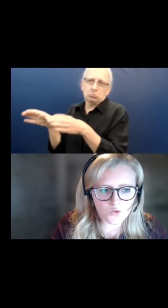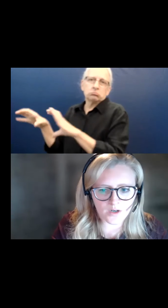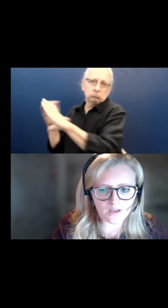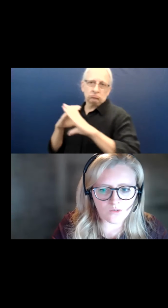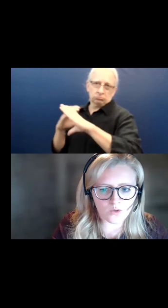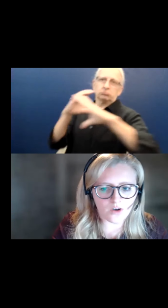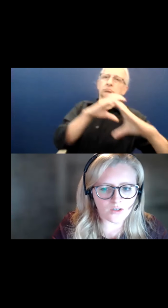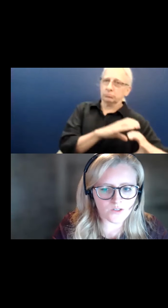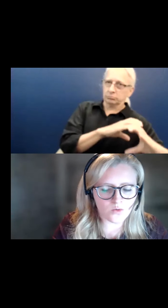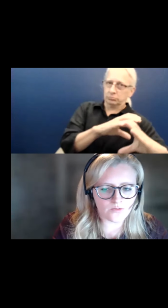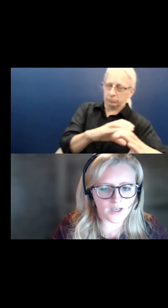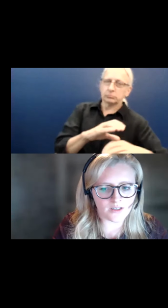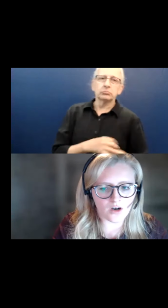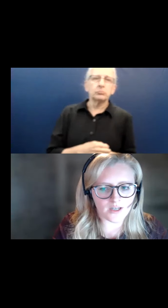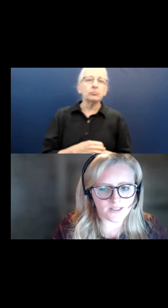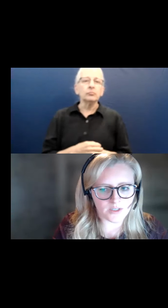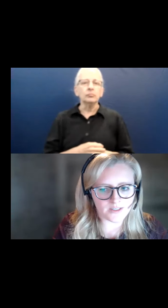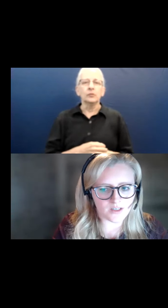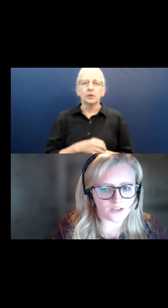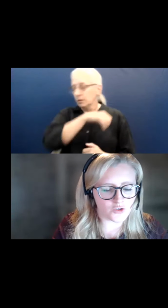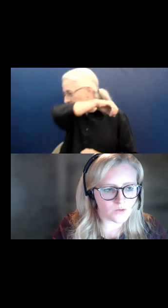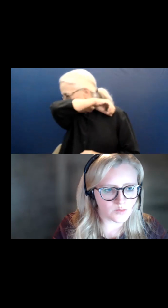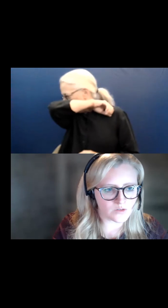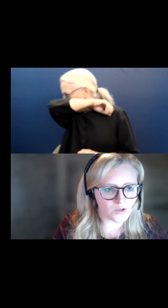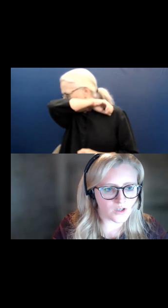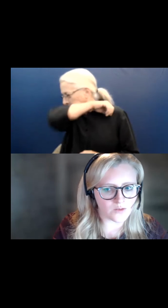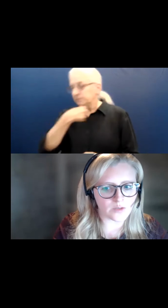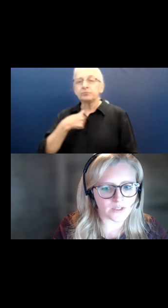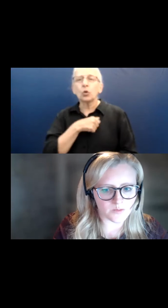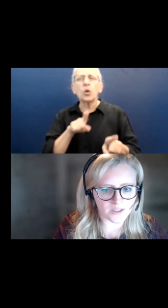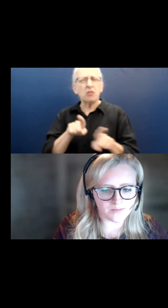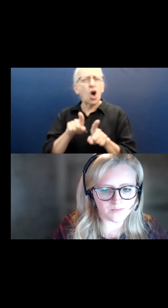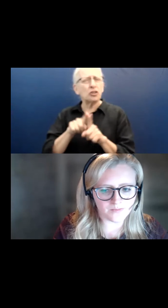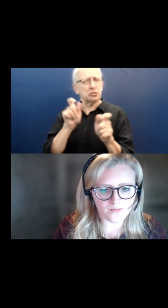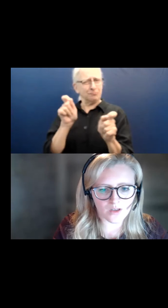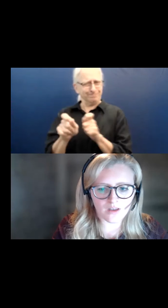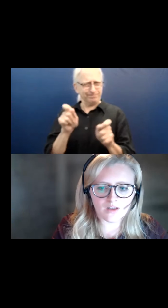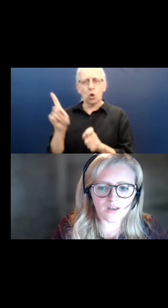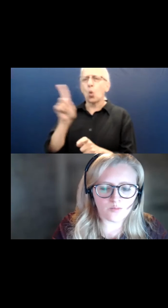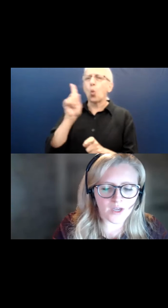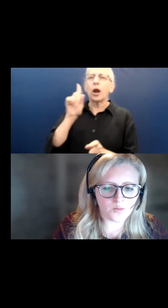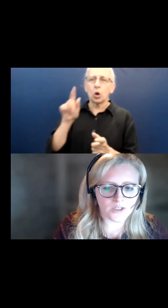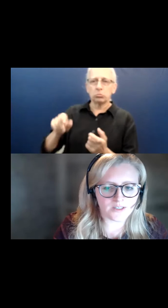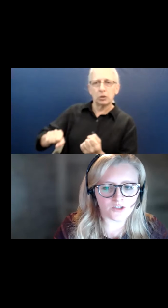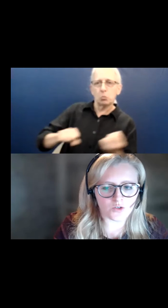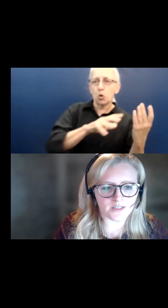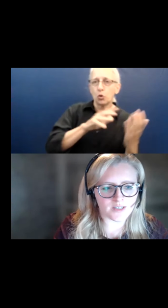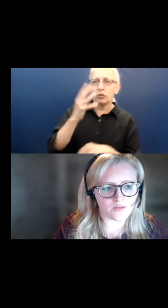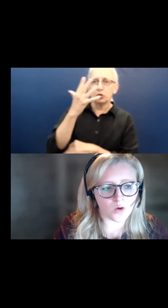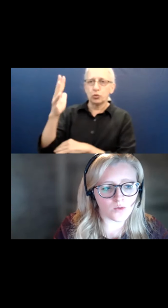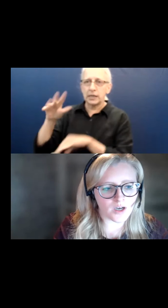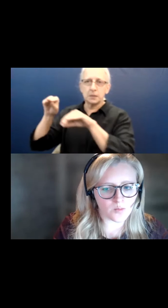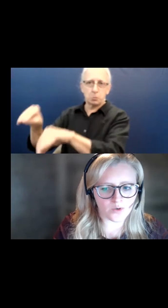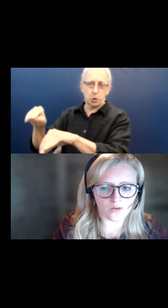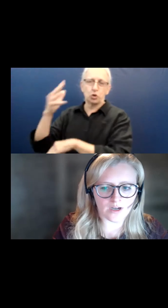Since 2020, we've also refined our estimates on tree removal and replacement. Many plants and trees